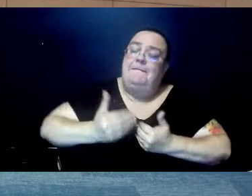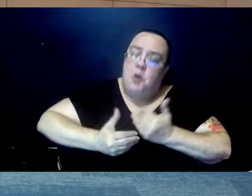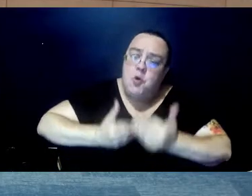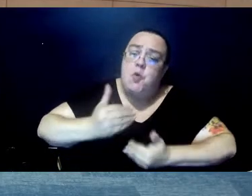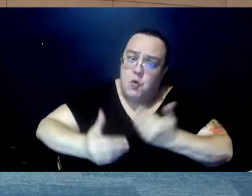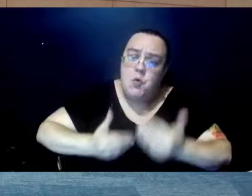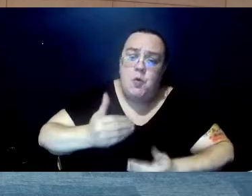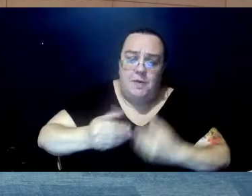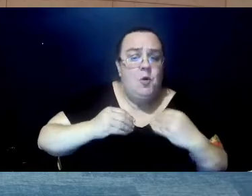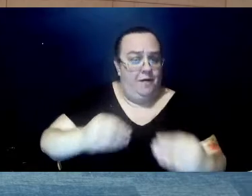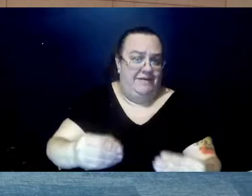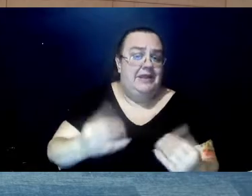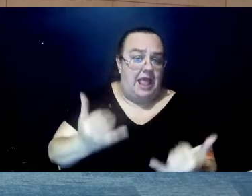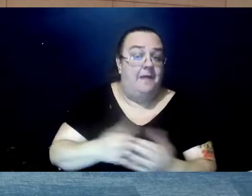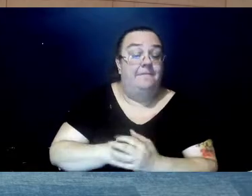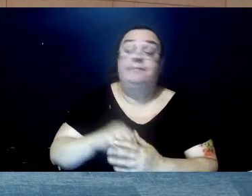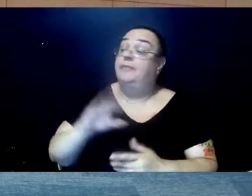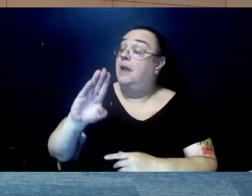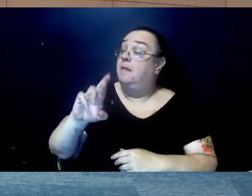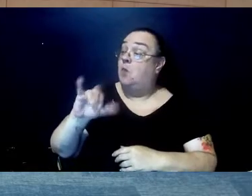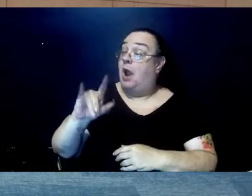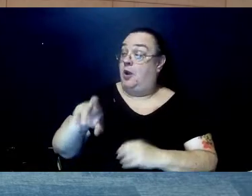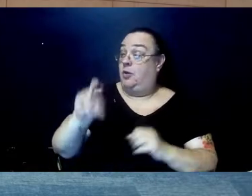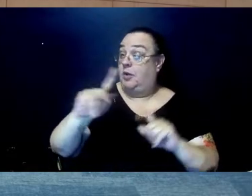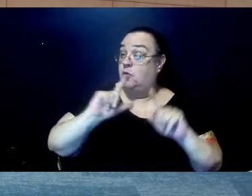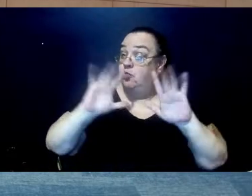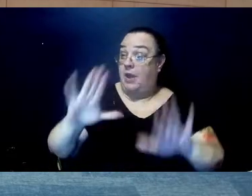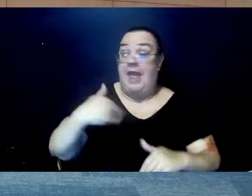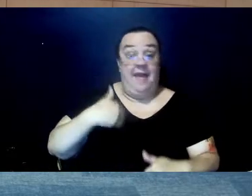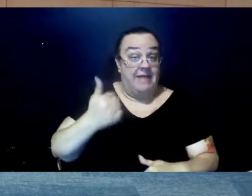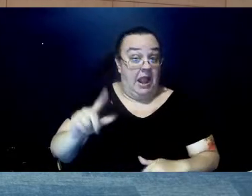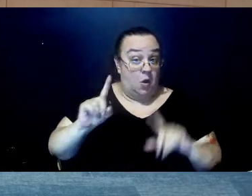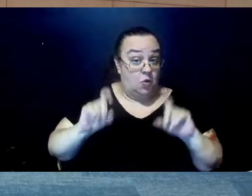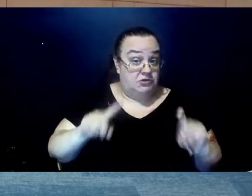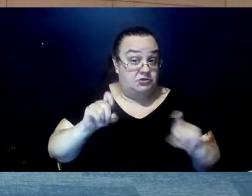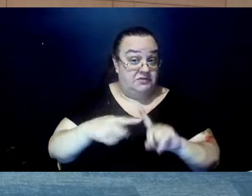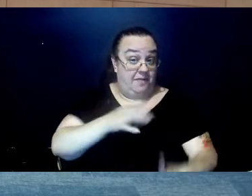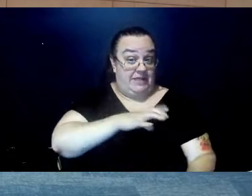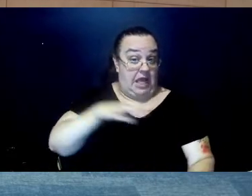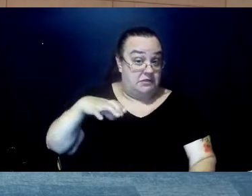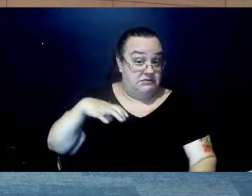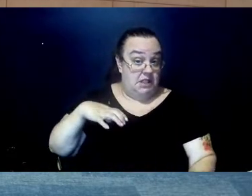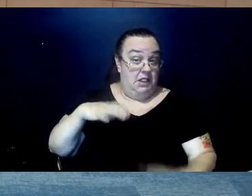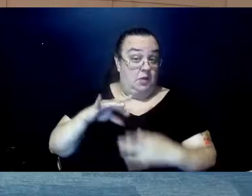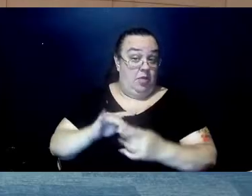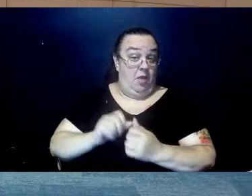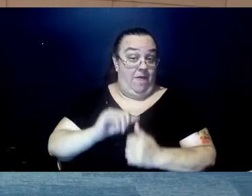All right. Any questions from council on that?